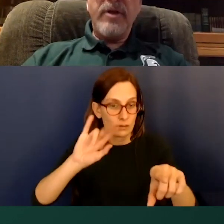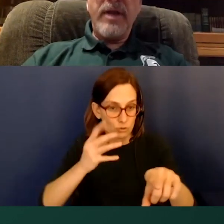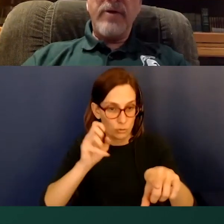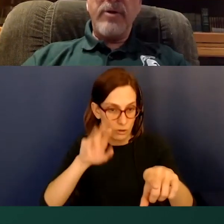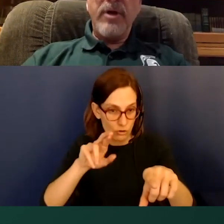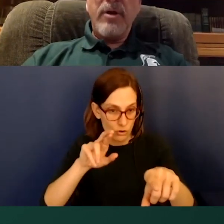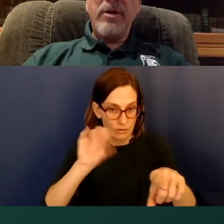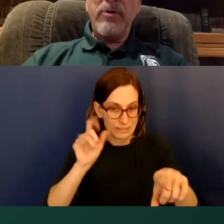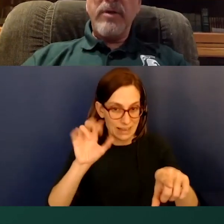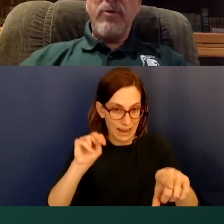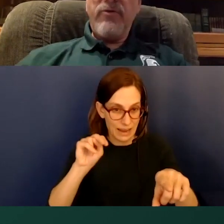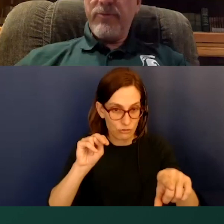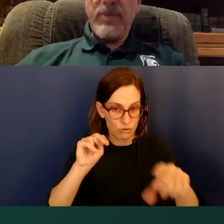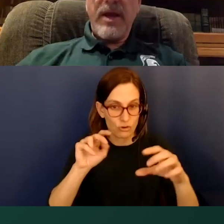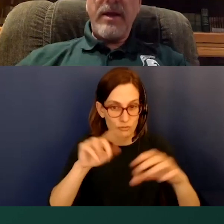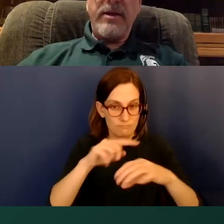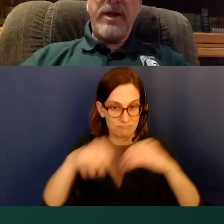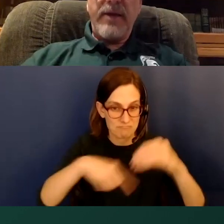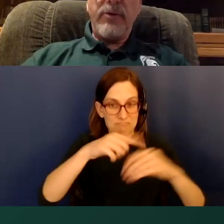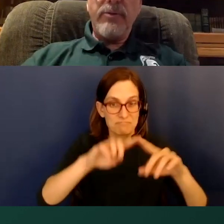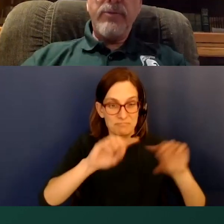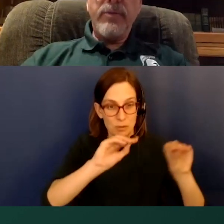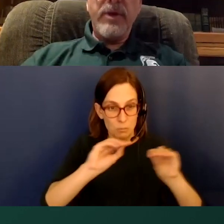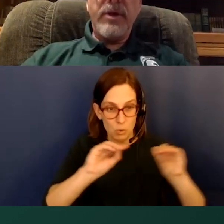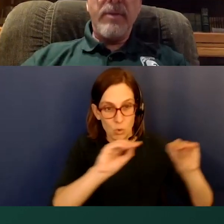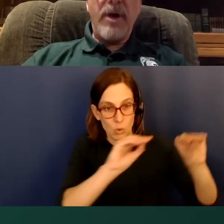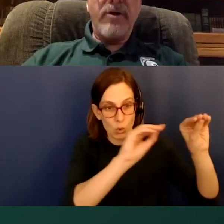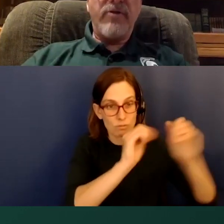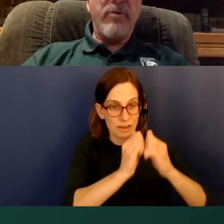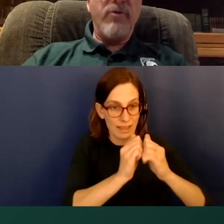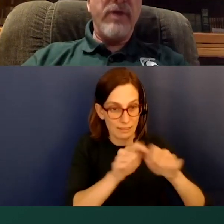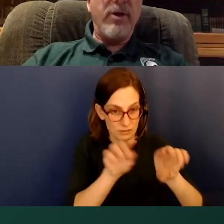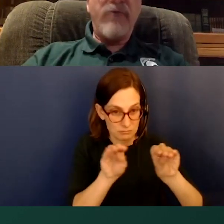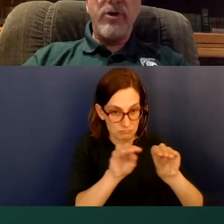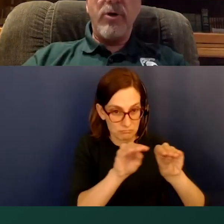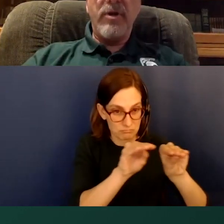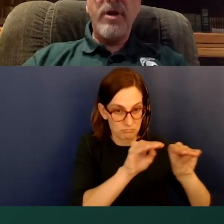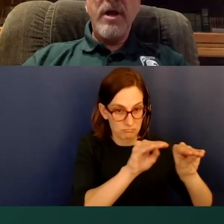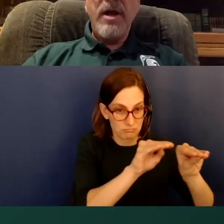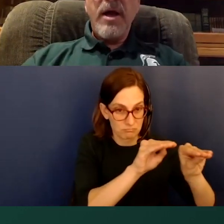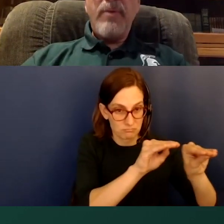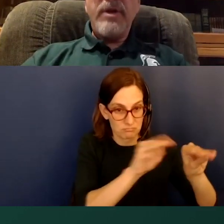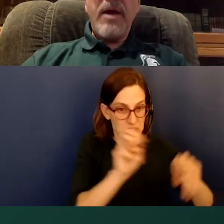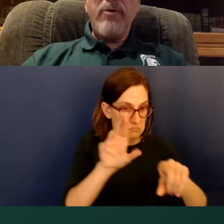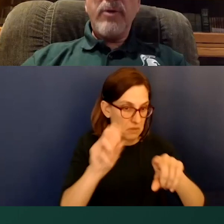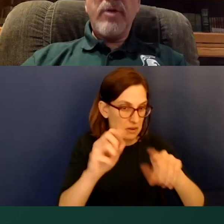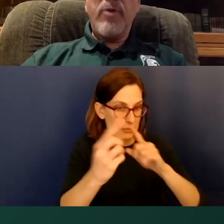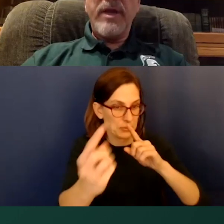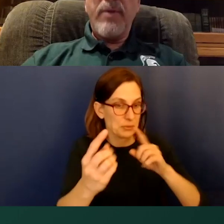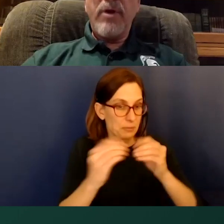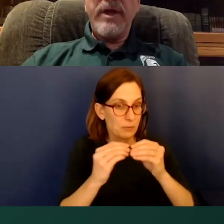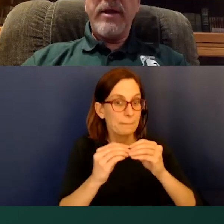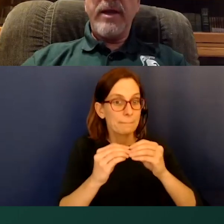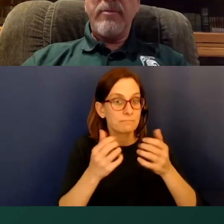and Saturn slowly move together. You can see Mars is just moving and off it goes. But now they're